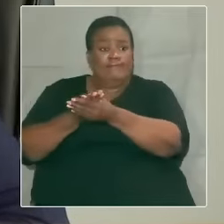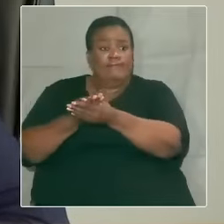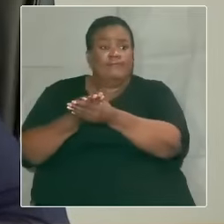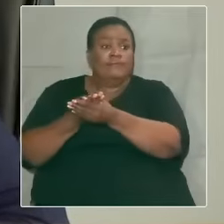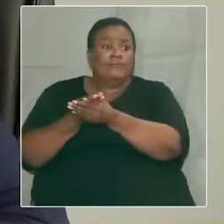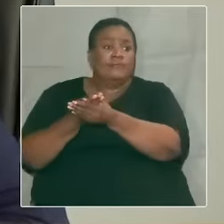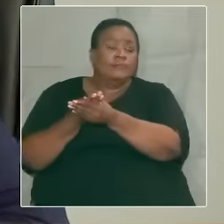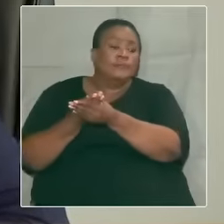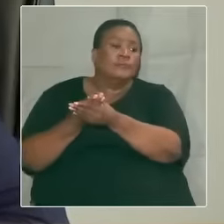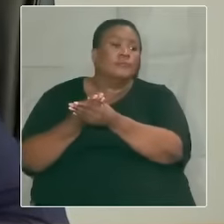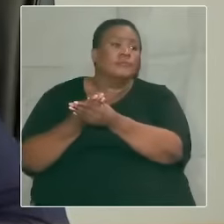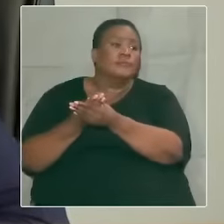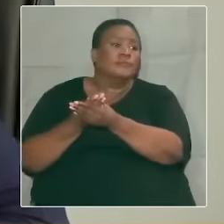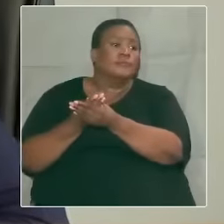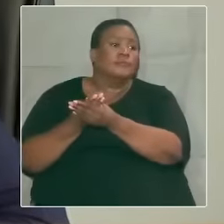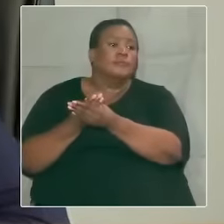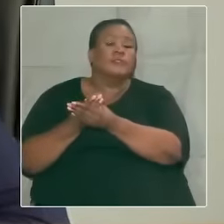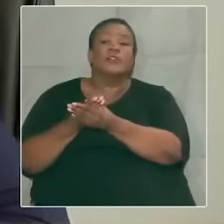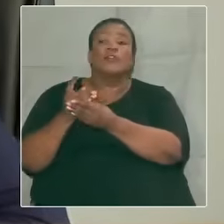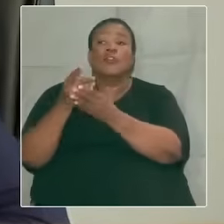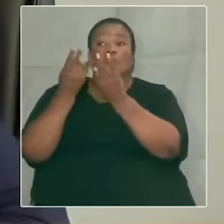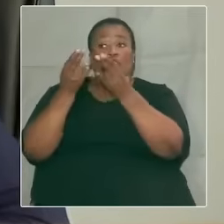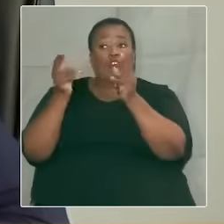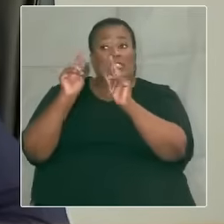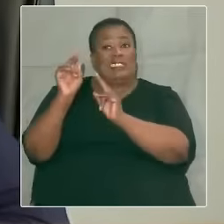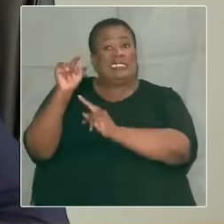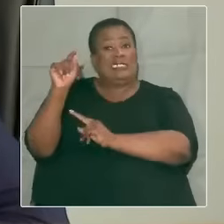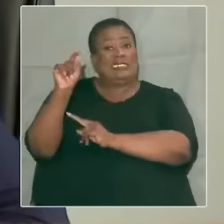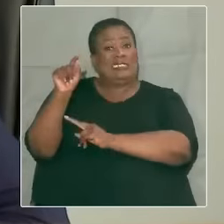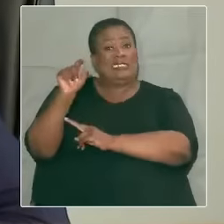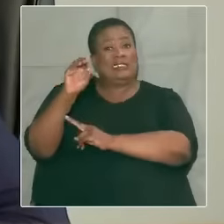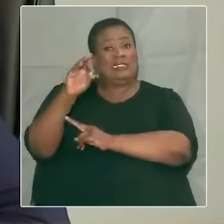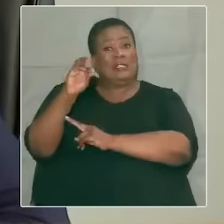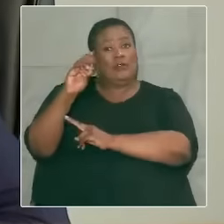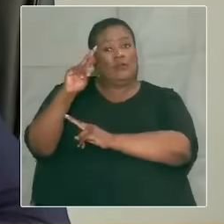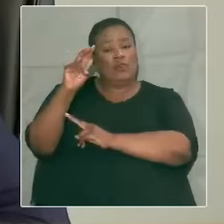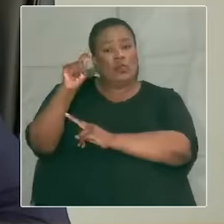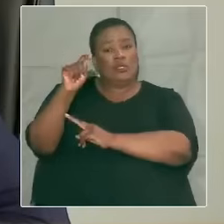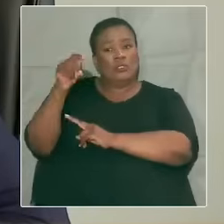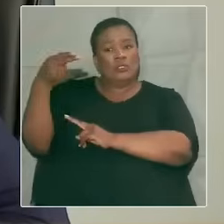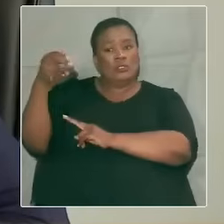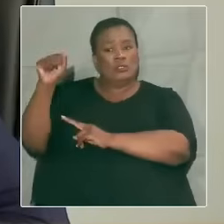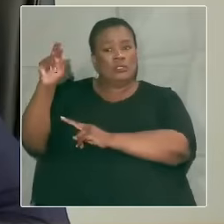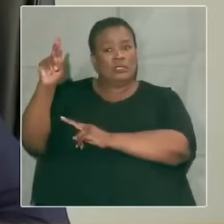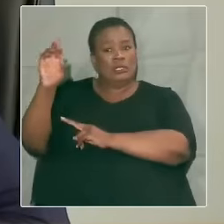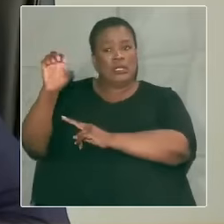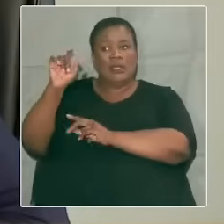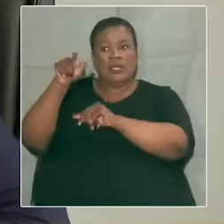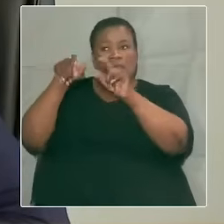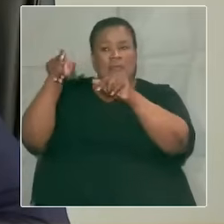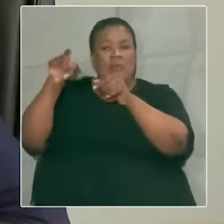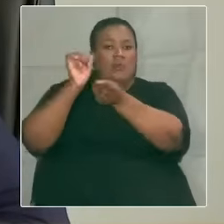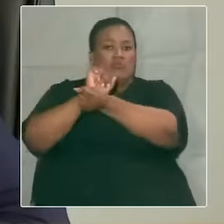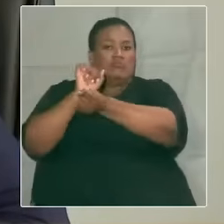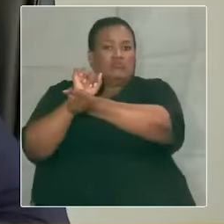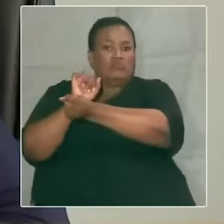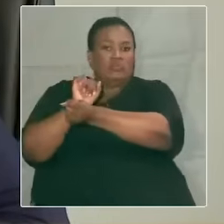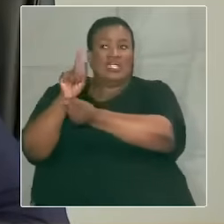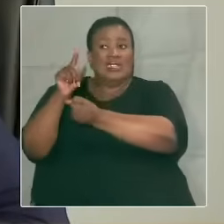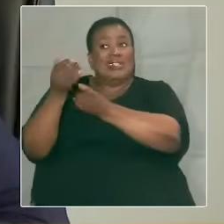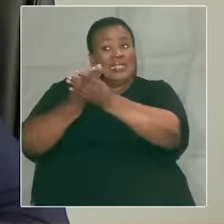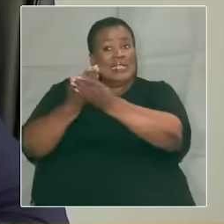at Fort Hare University, there has been arrest made. Those cases are still at